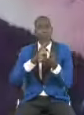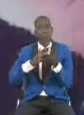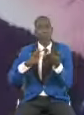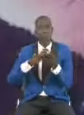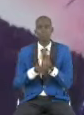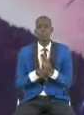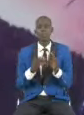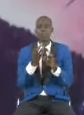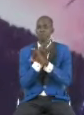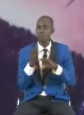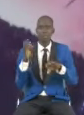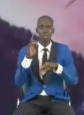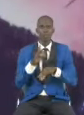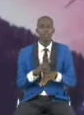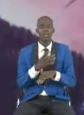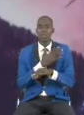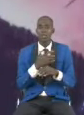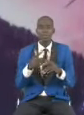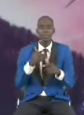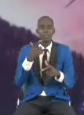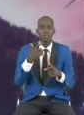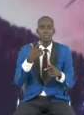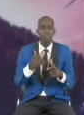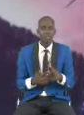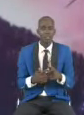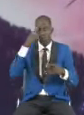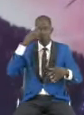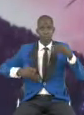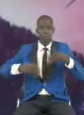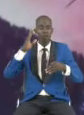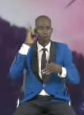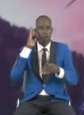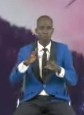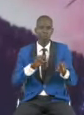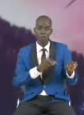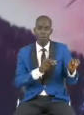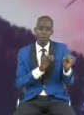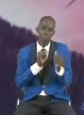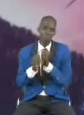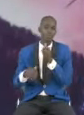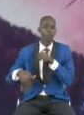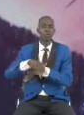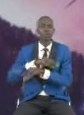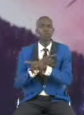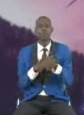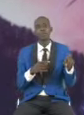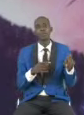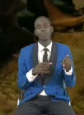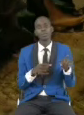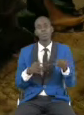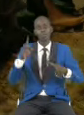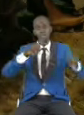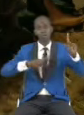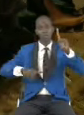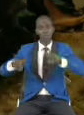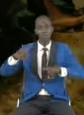freedom. And then judgment will pass over you. Judgment will pass over me.